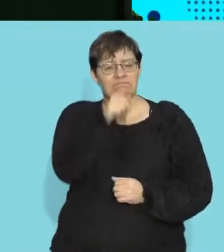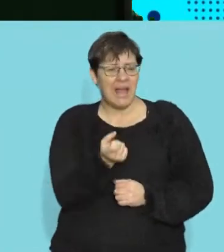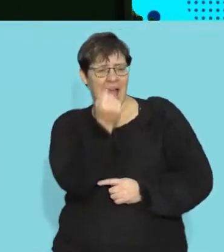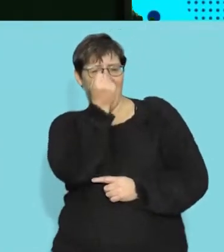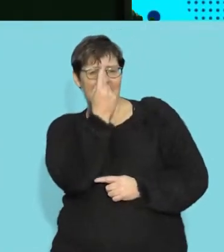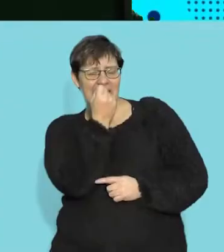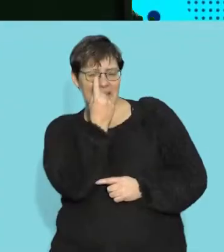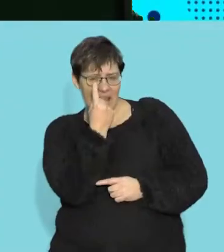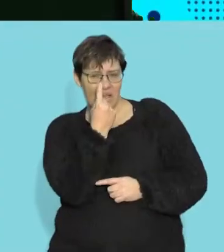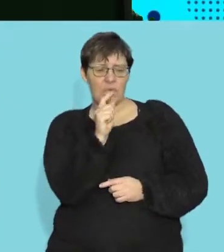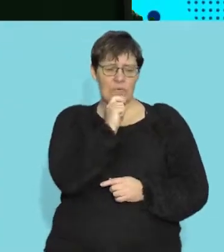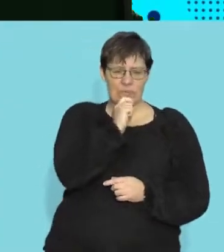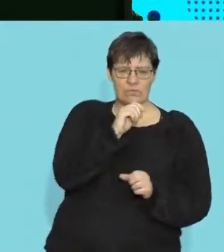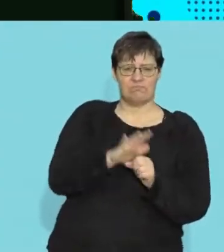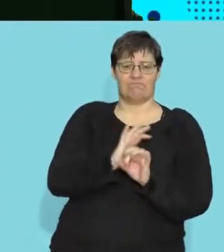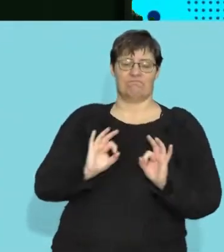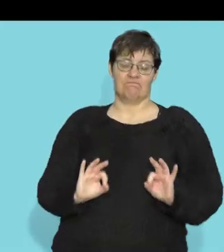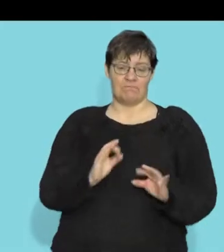able to use them correctly.